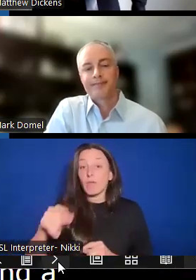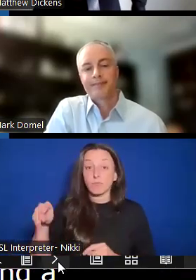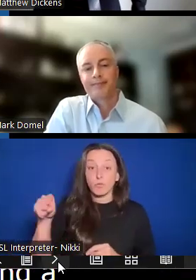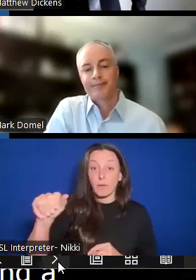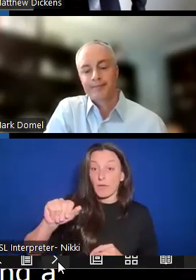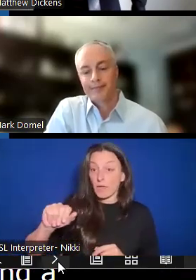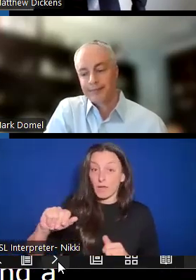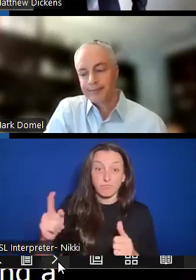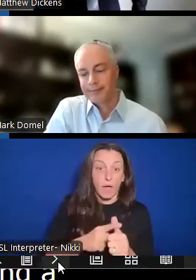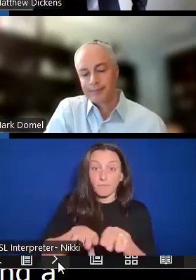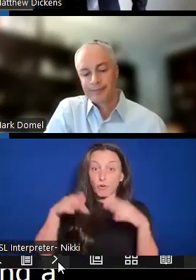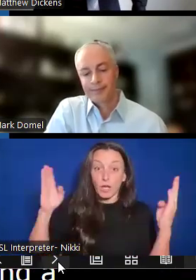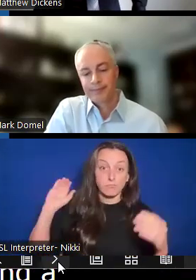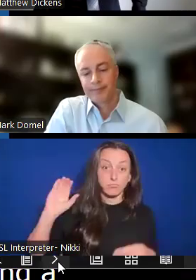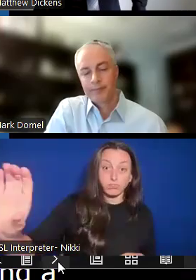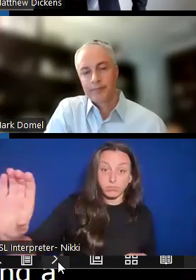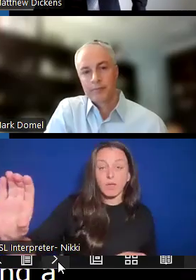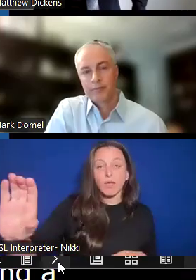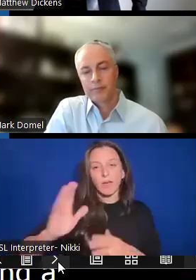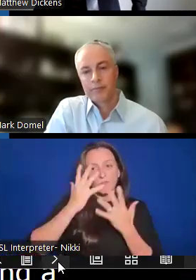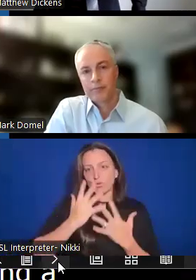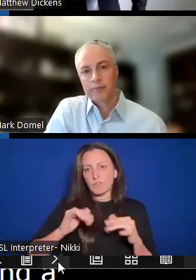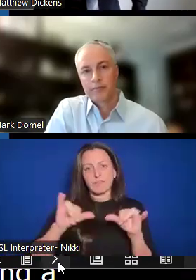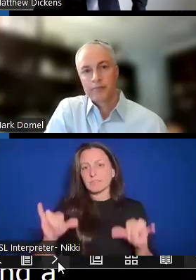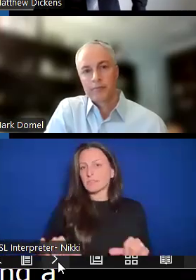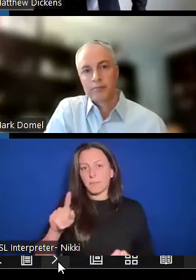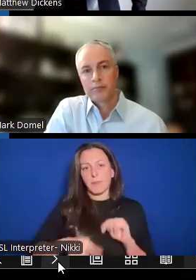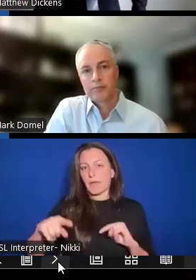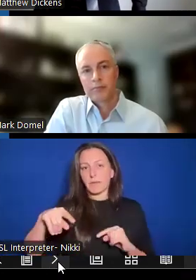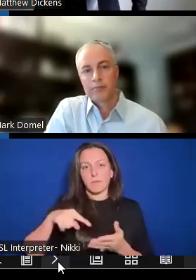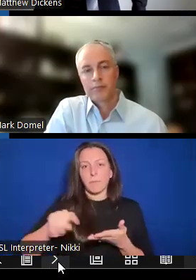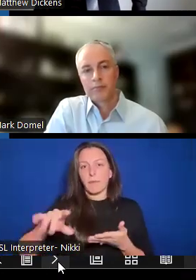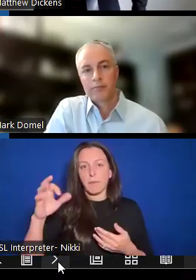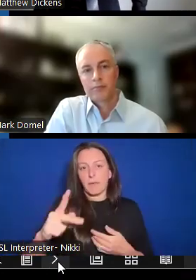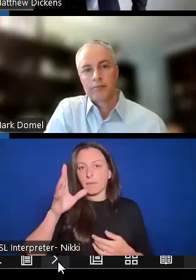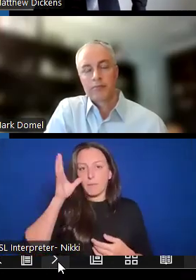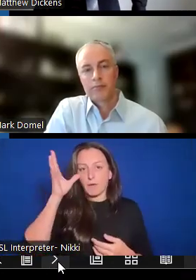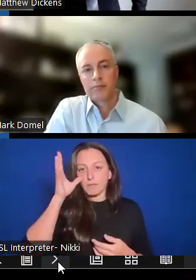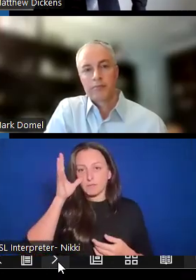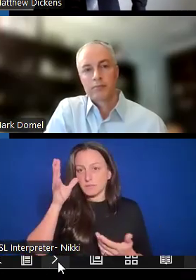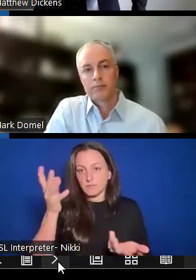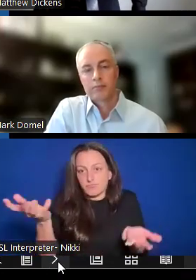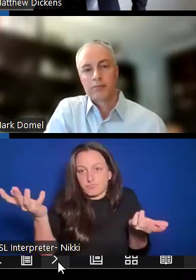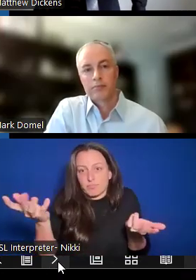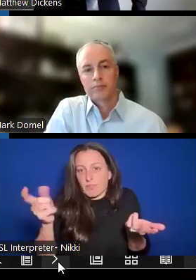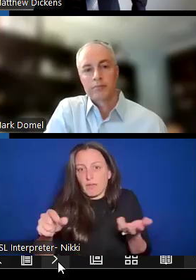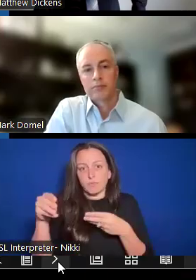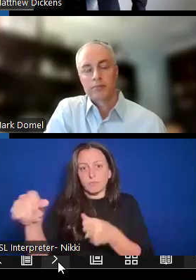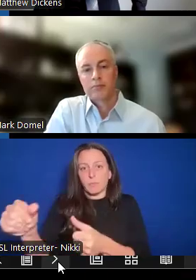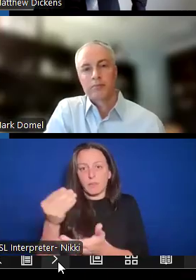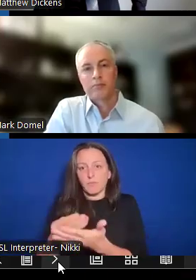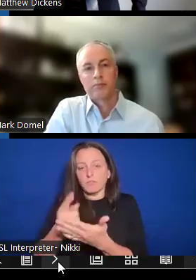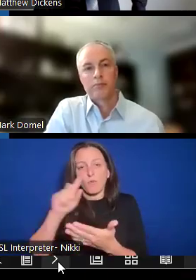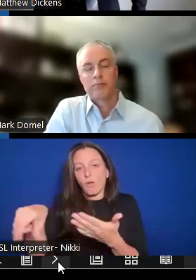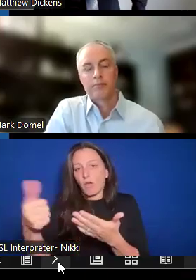front, unfortunately, the system cannot reimburse parents. They will have to spend the funds on other